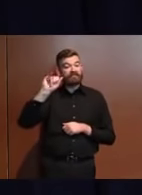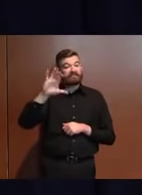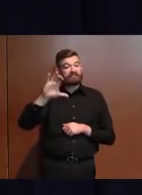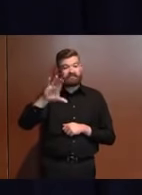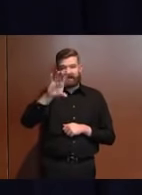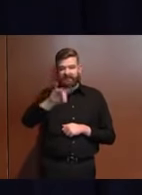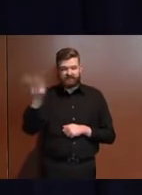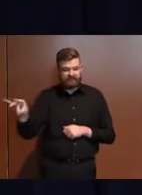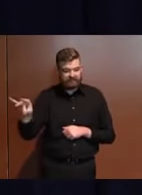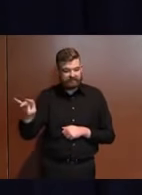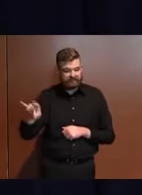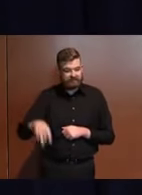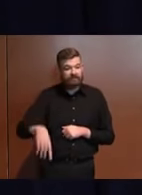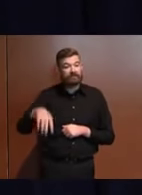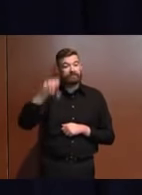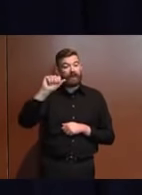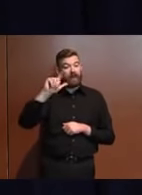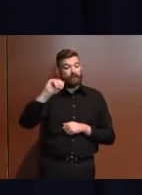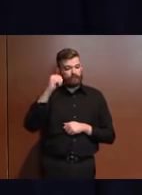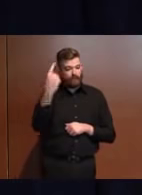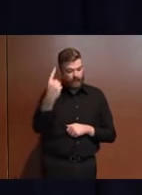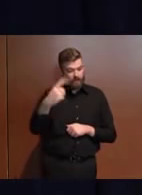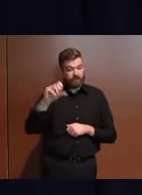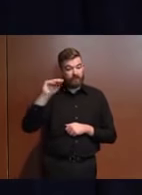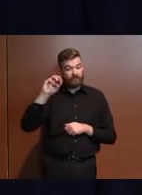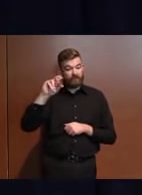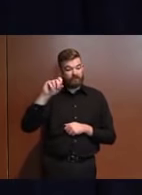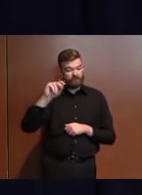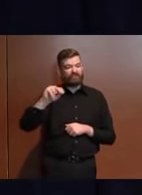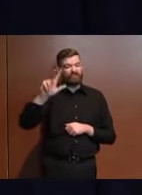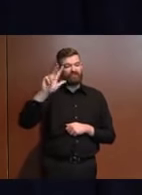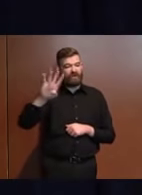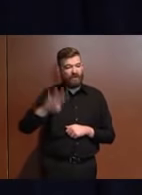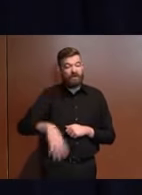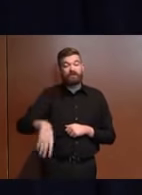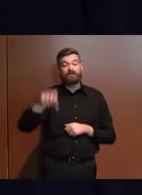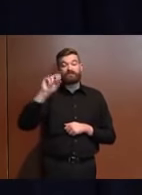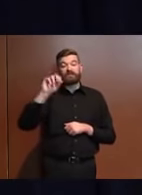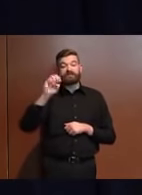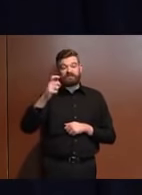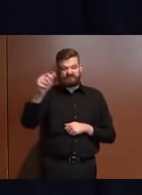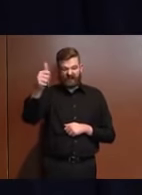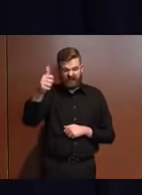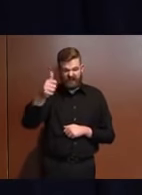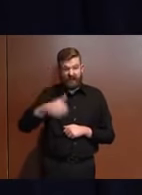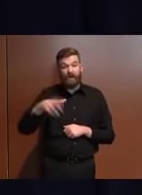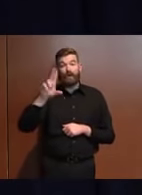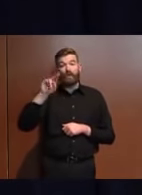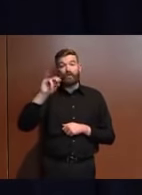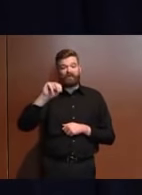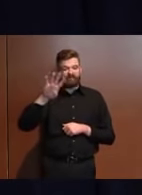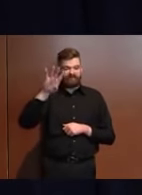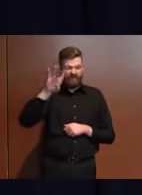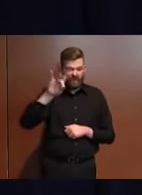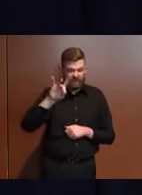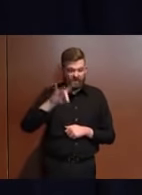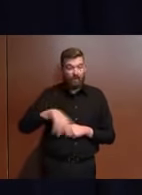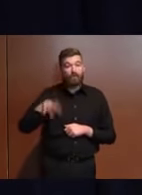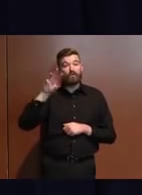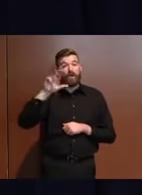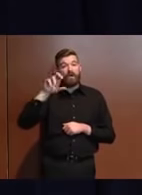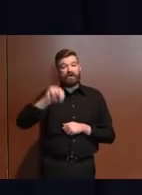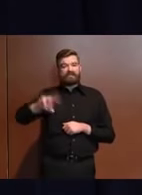88, Salem 1, Somerset 34, Sussex 10, Union 48, and Warren